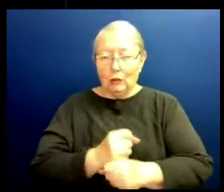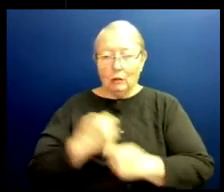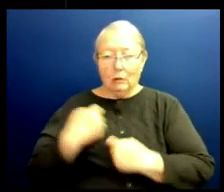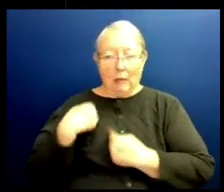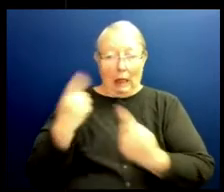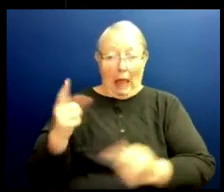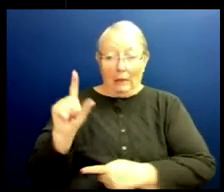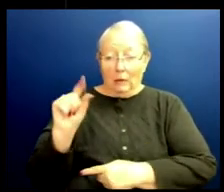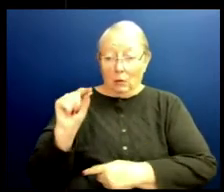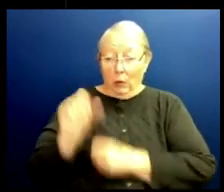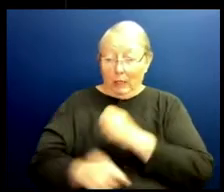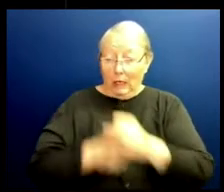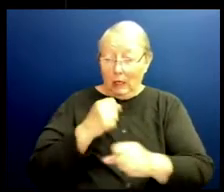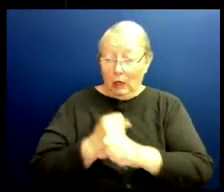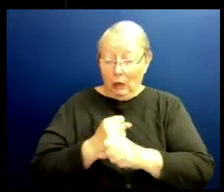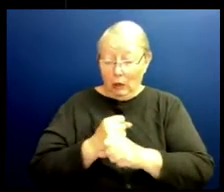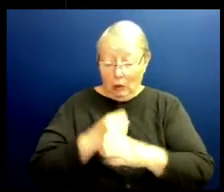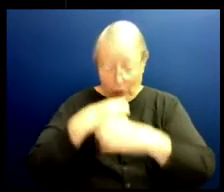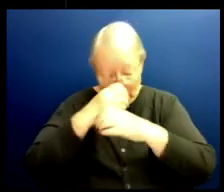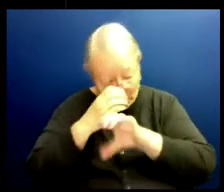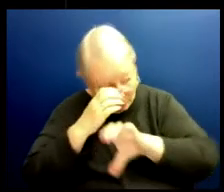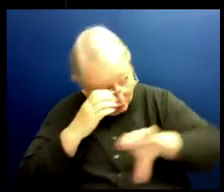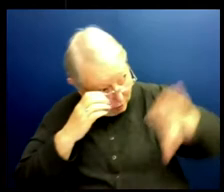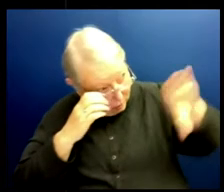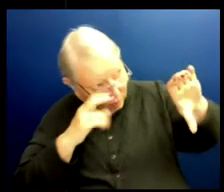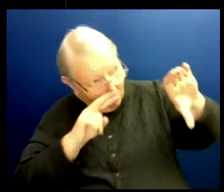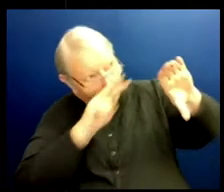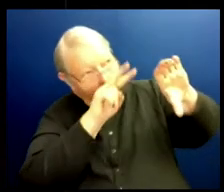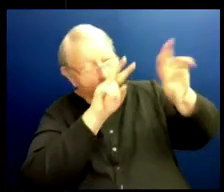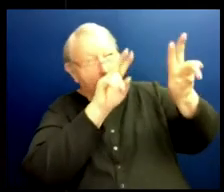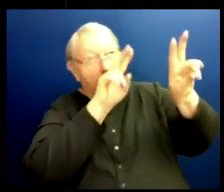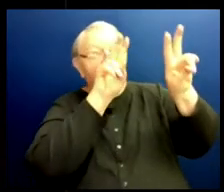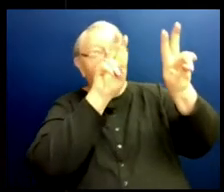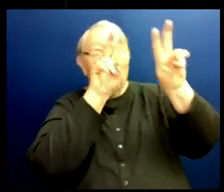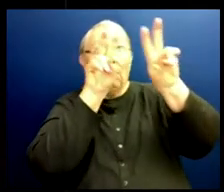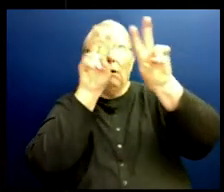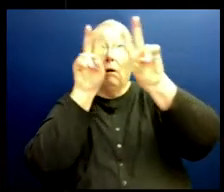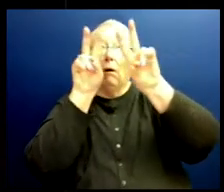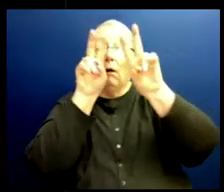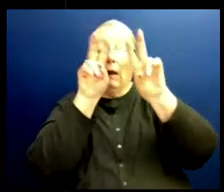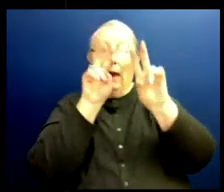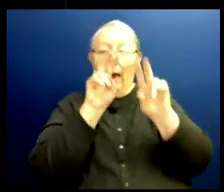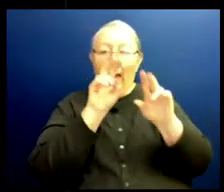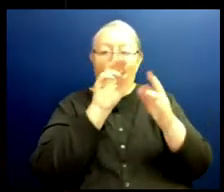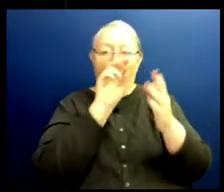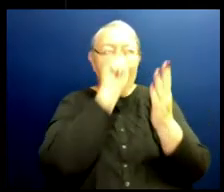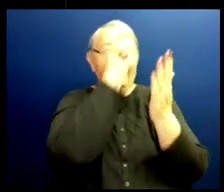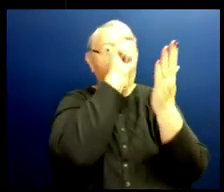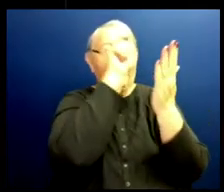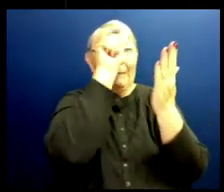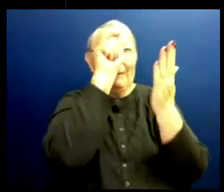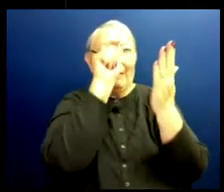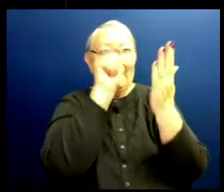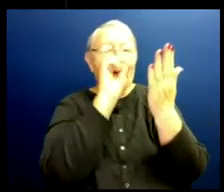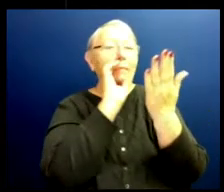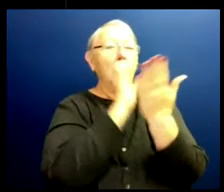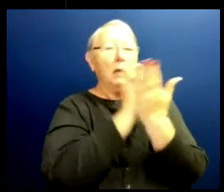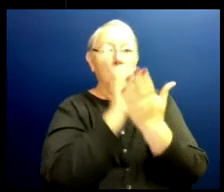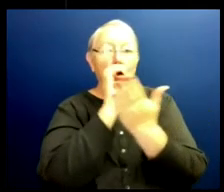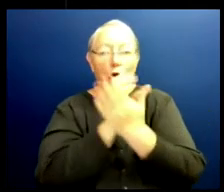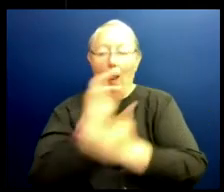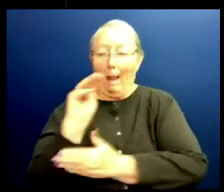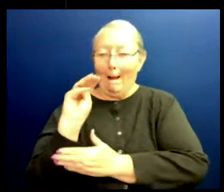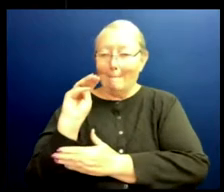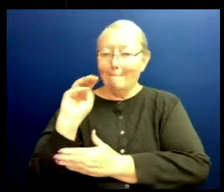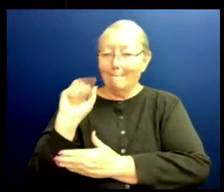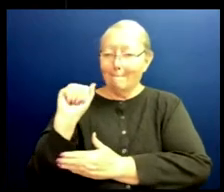galaxies that we can see with telescopes, just steadily take images and plot where the